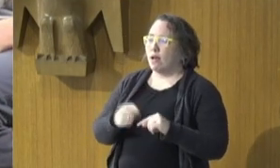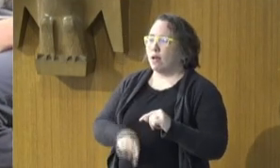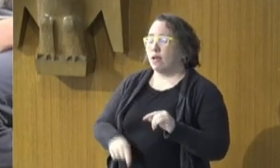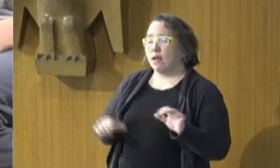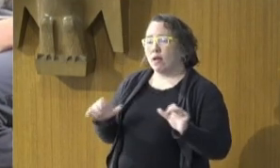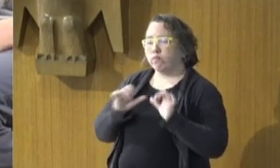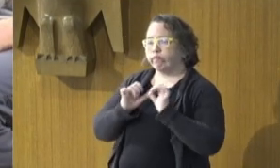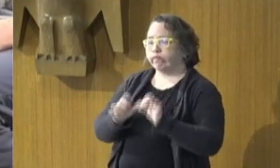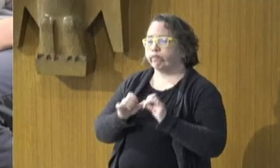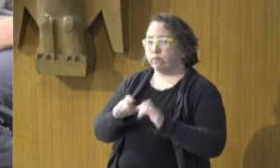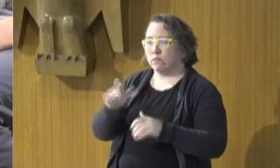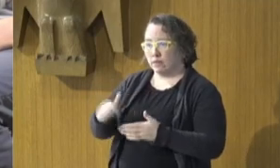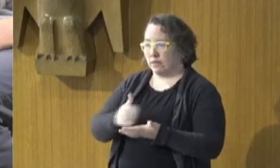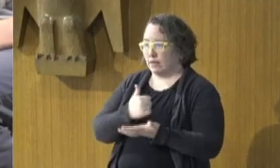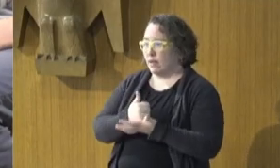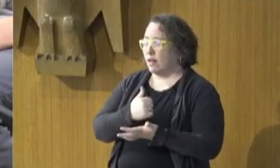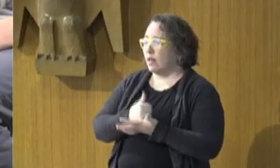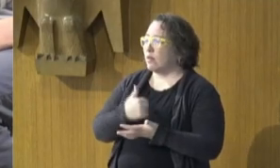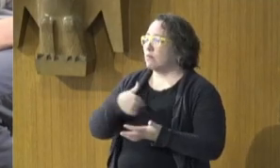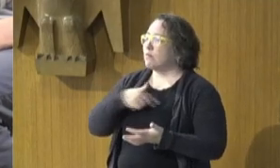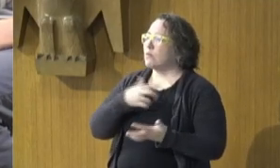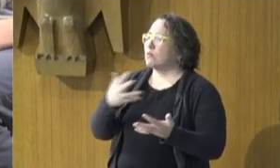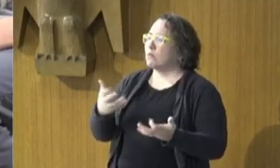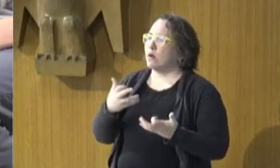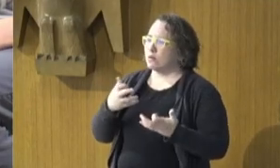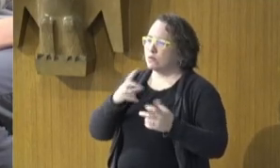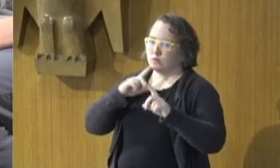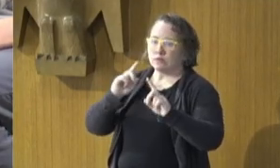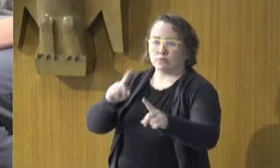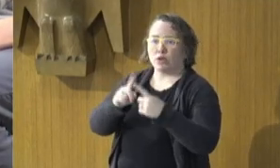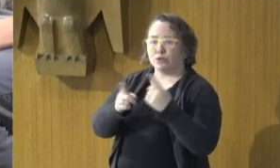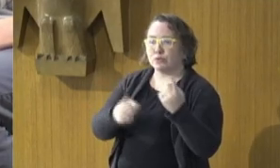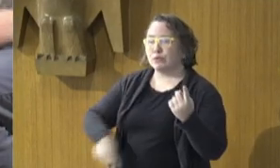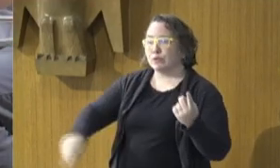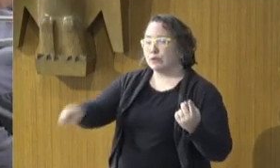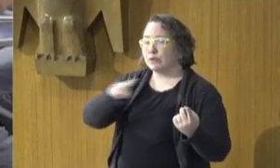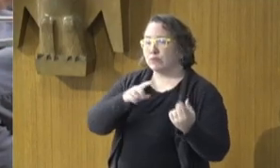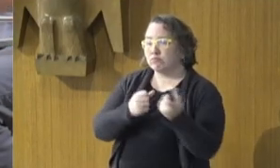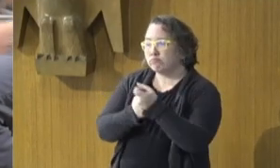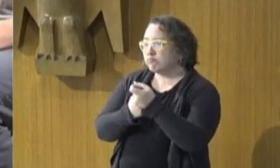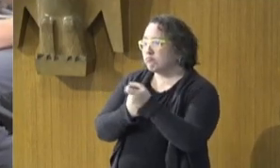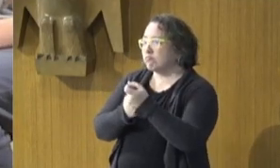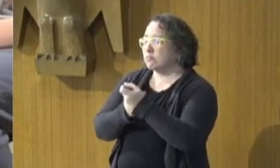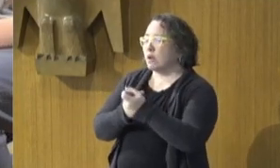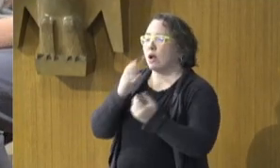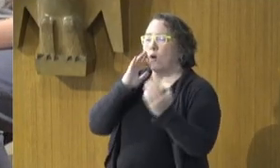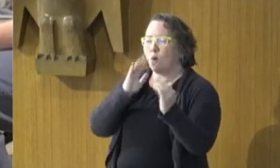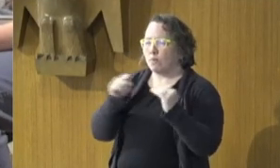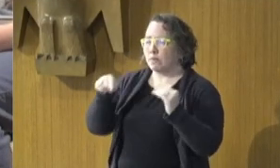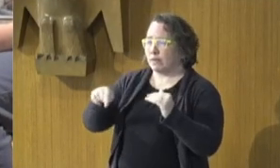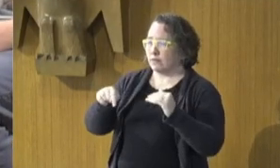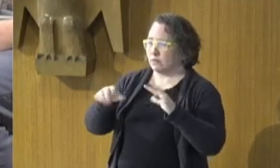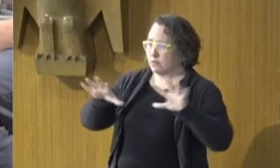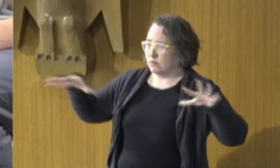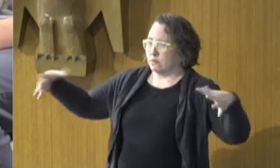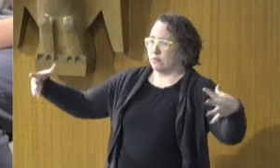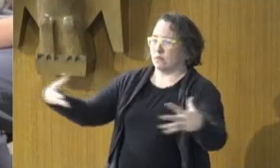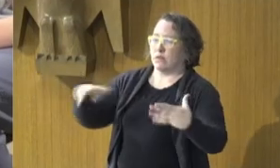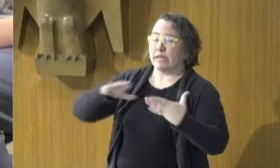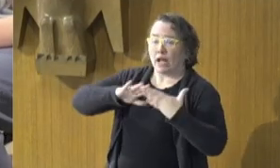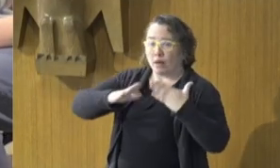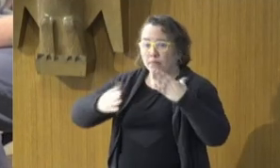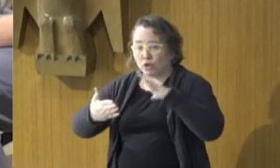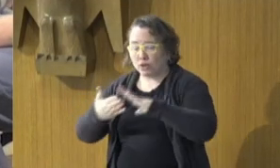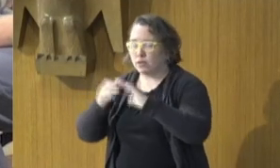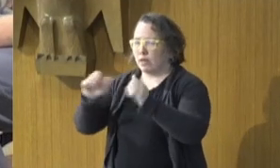keep going, I need some help, and we would love to be able to respond to that. And so we hope that this can be a safe place to help get through